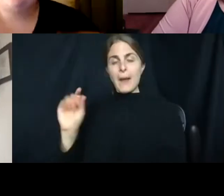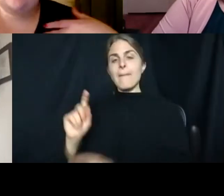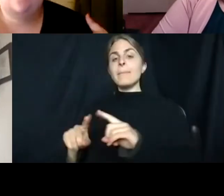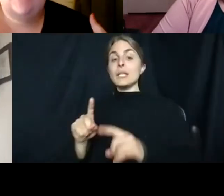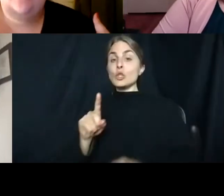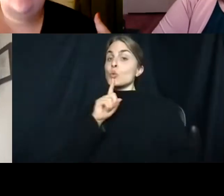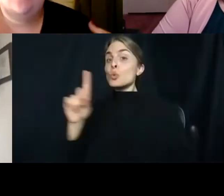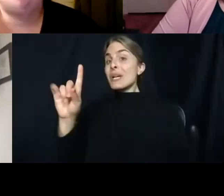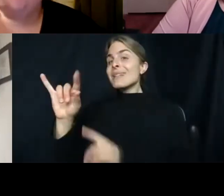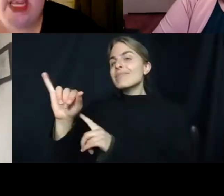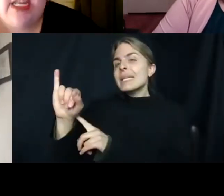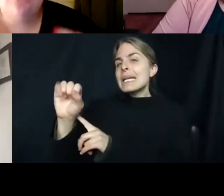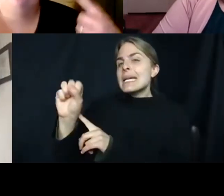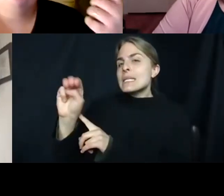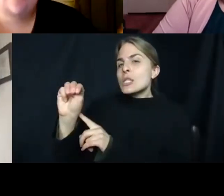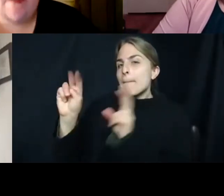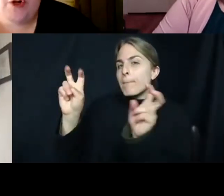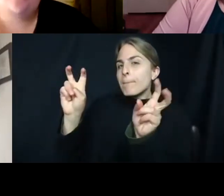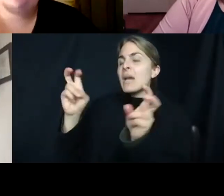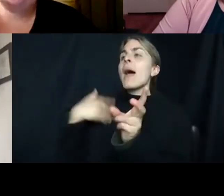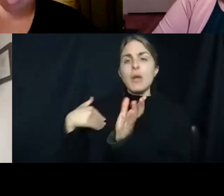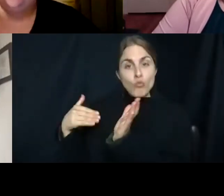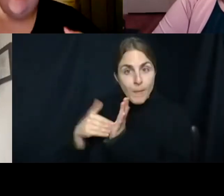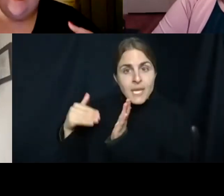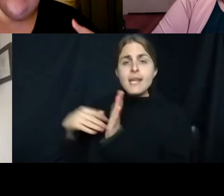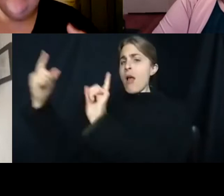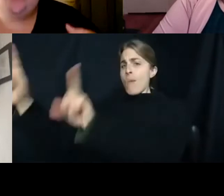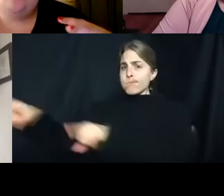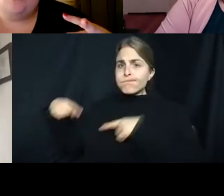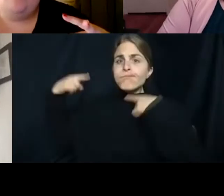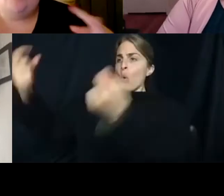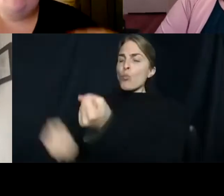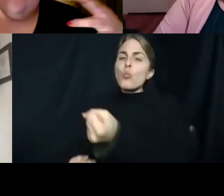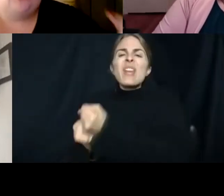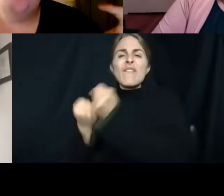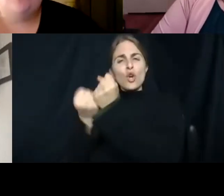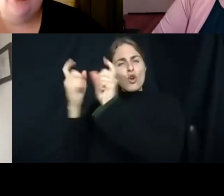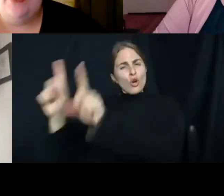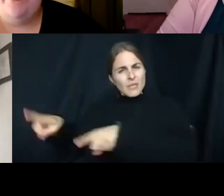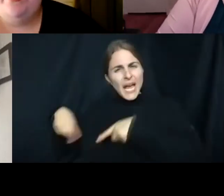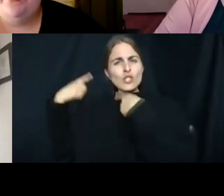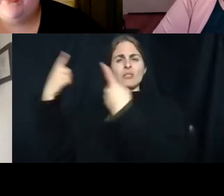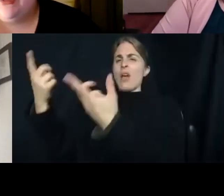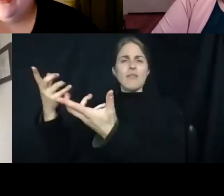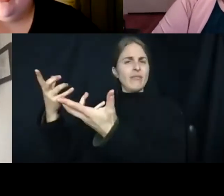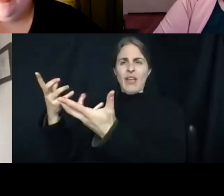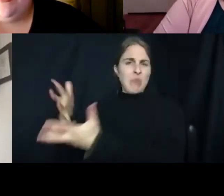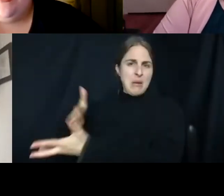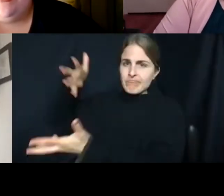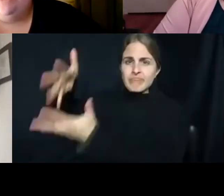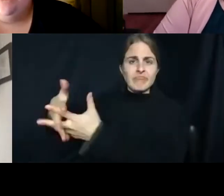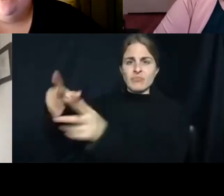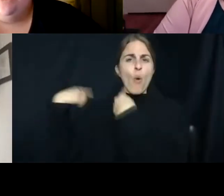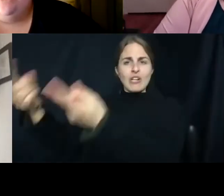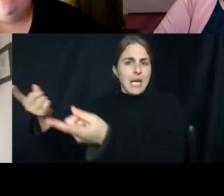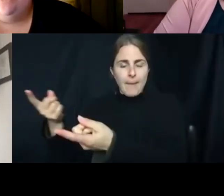truisms that have been repeated, reaffirmed, and sort of reinforced over time.